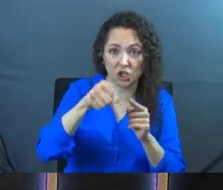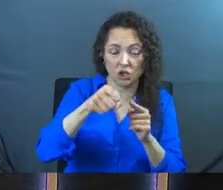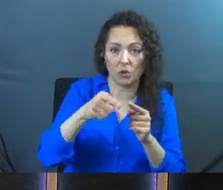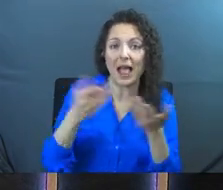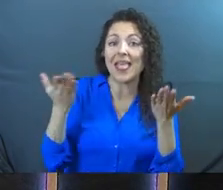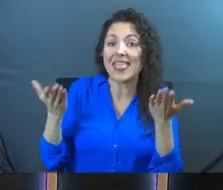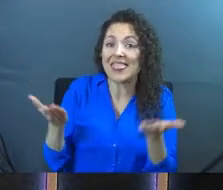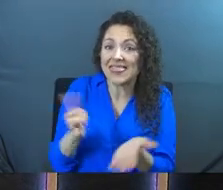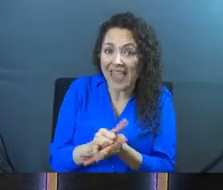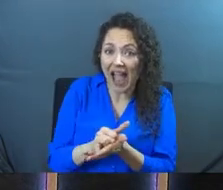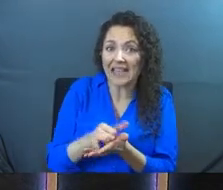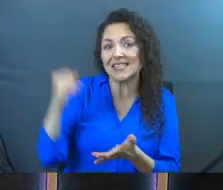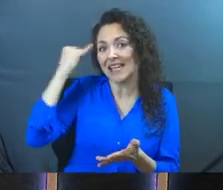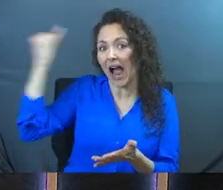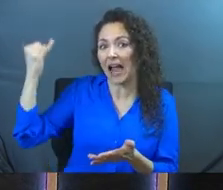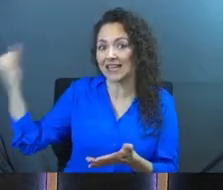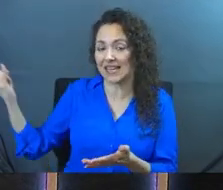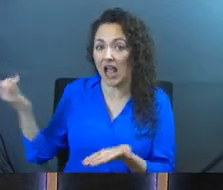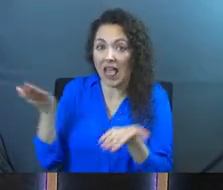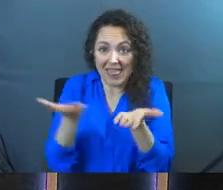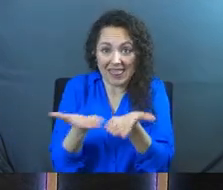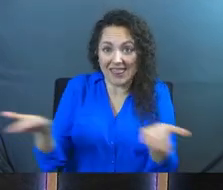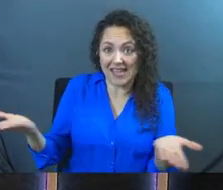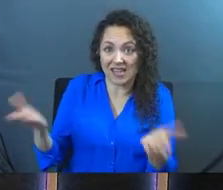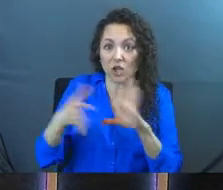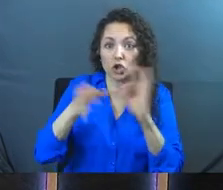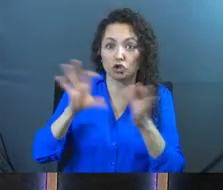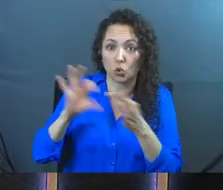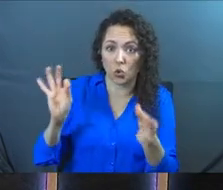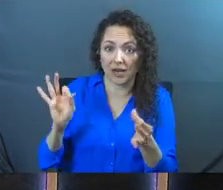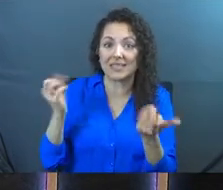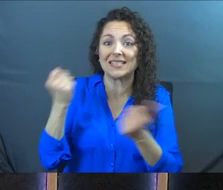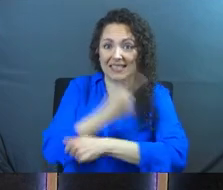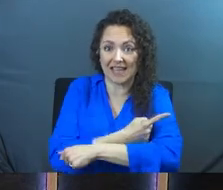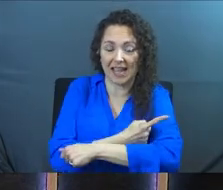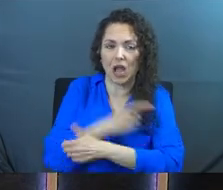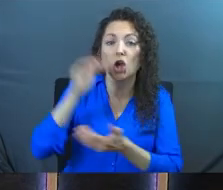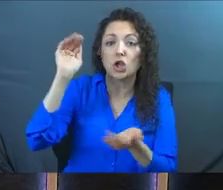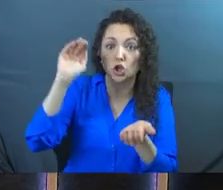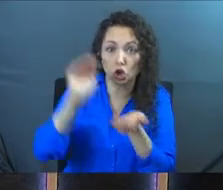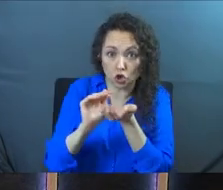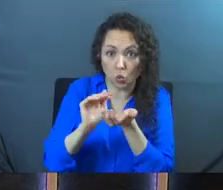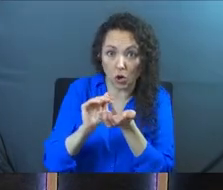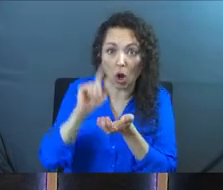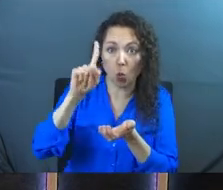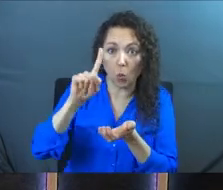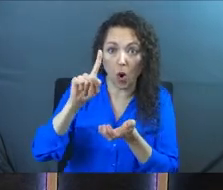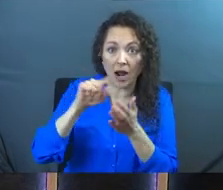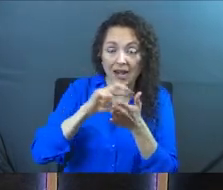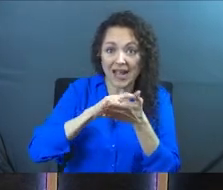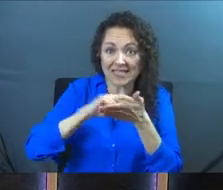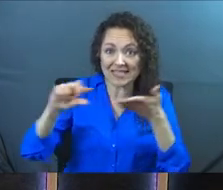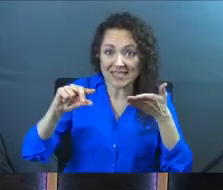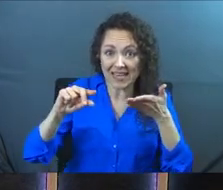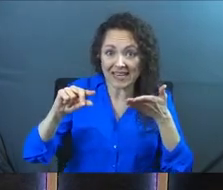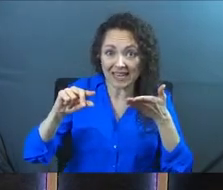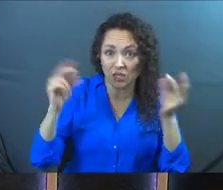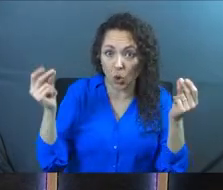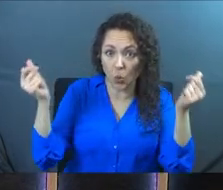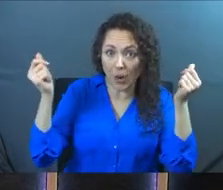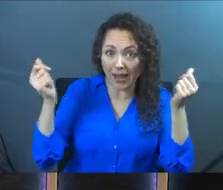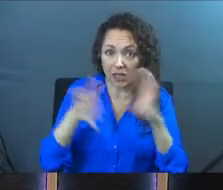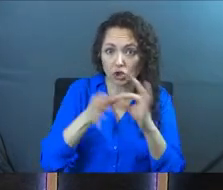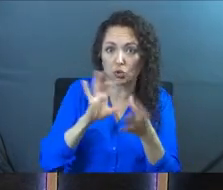talk about and look at today. They're two very short, like one sentence, quick